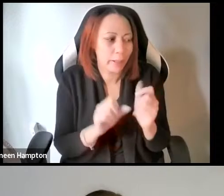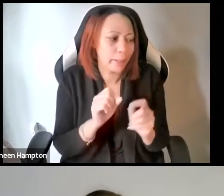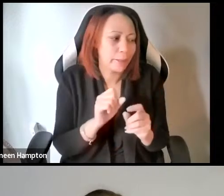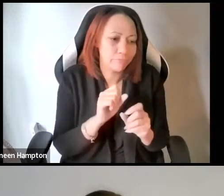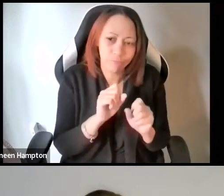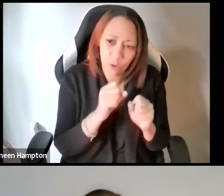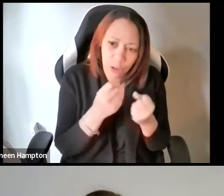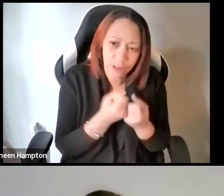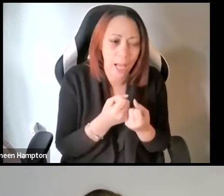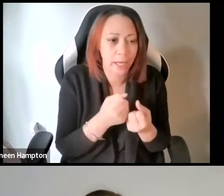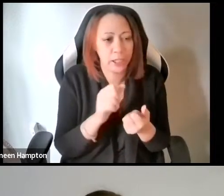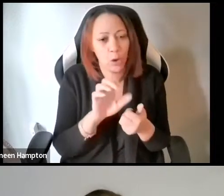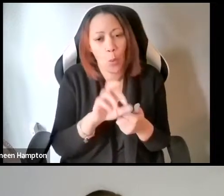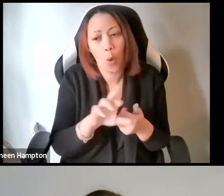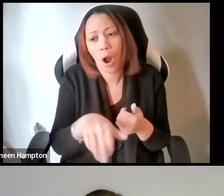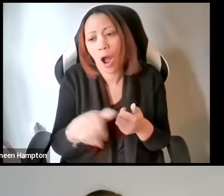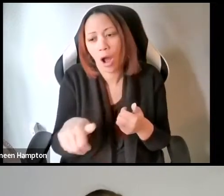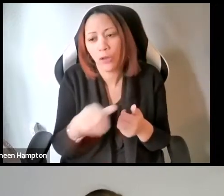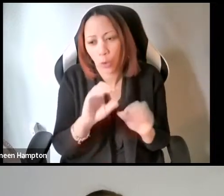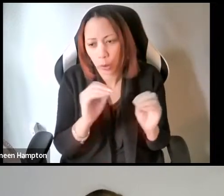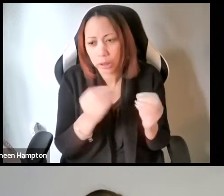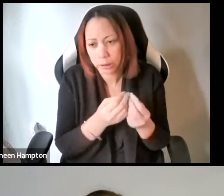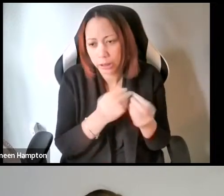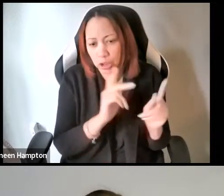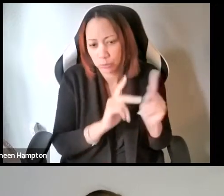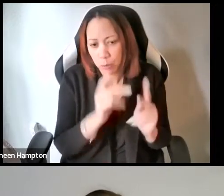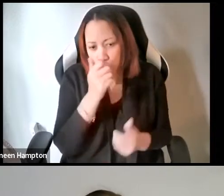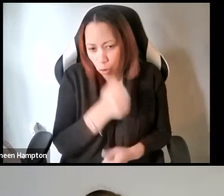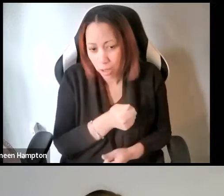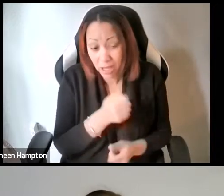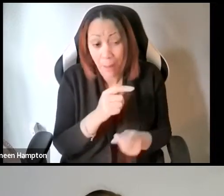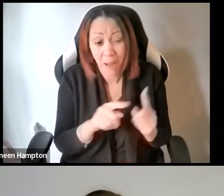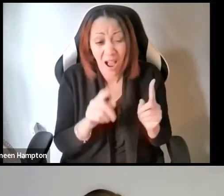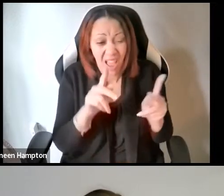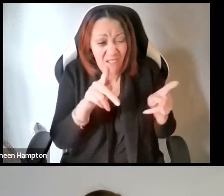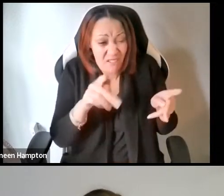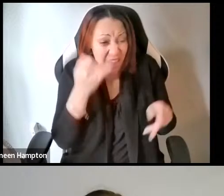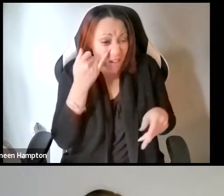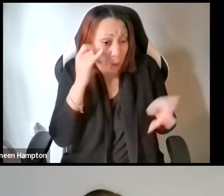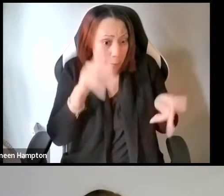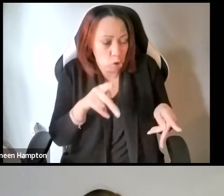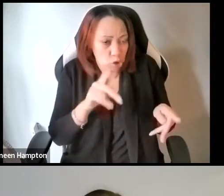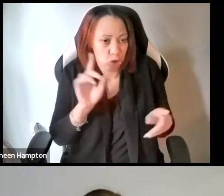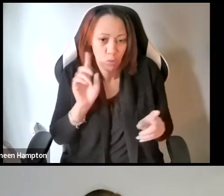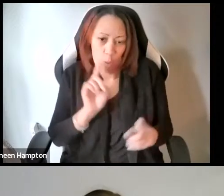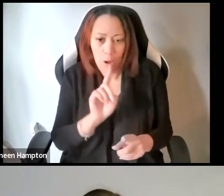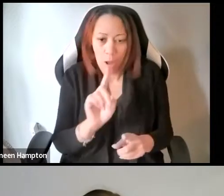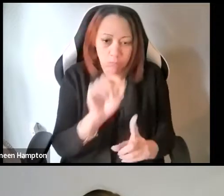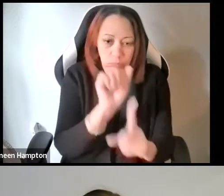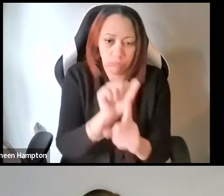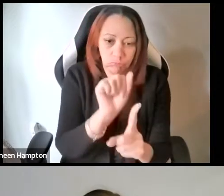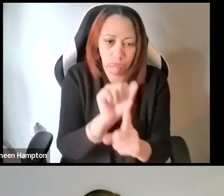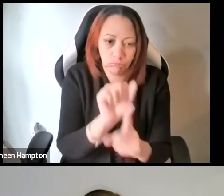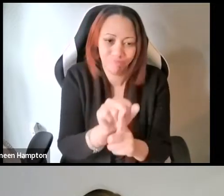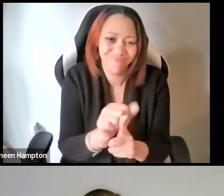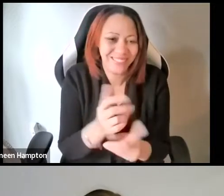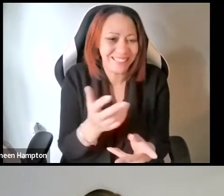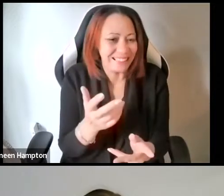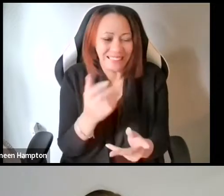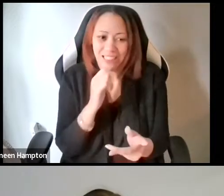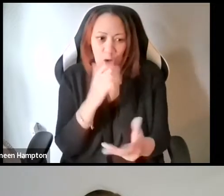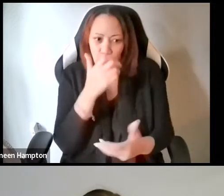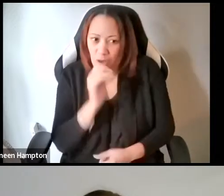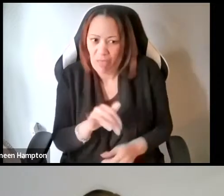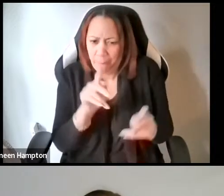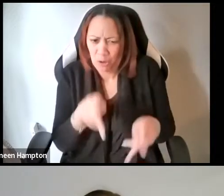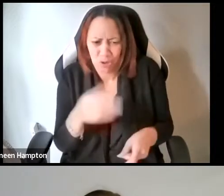other organizations that people are familiar with, because someone just knocking on someone's door could be anyone. absolutely, completely agree with you, and we'll